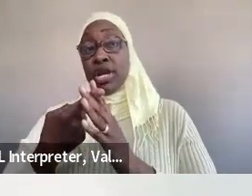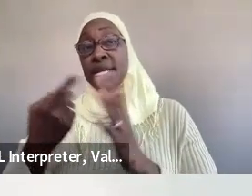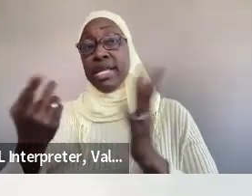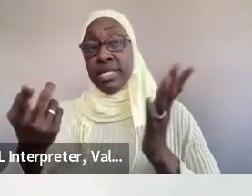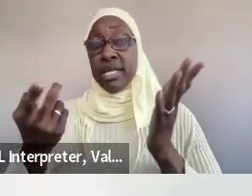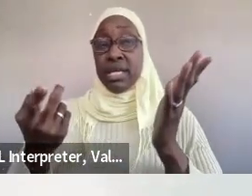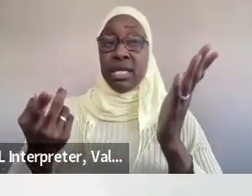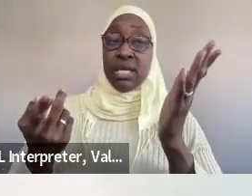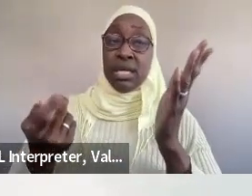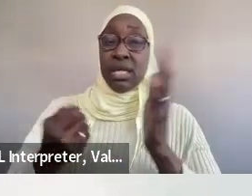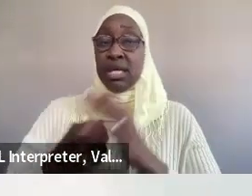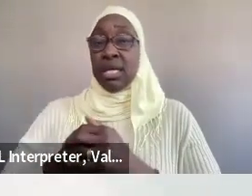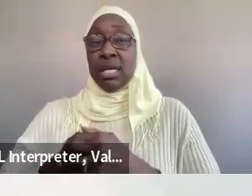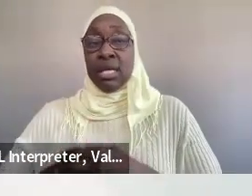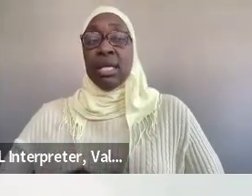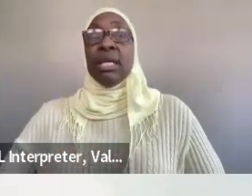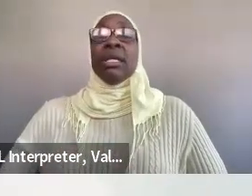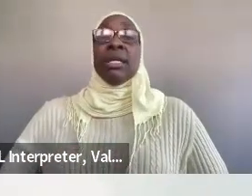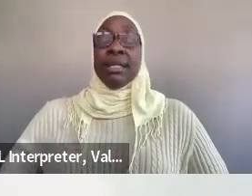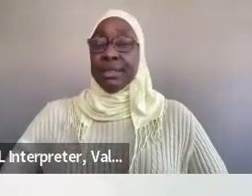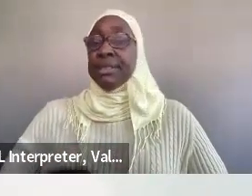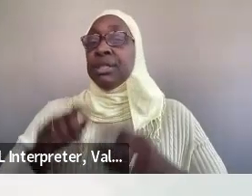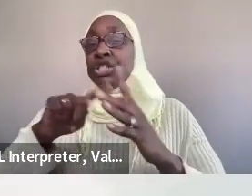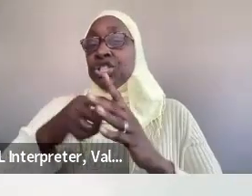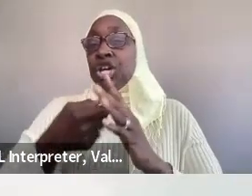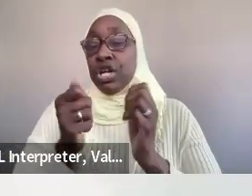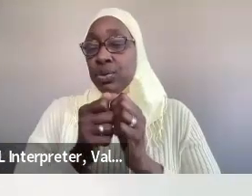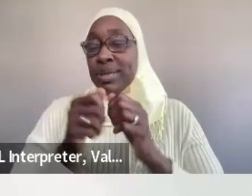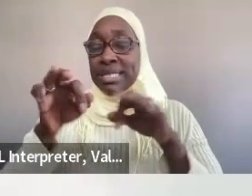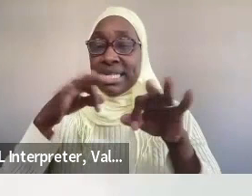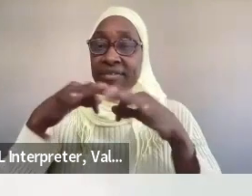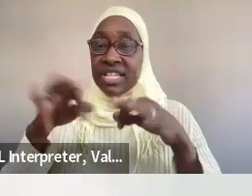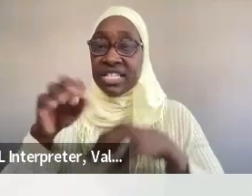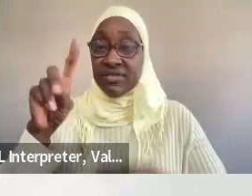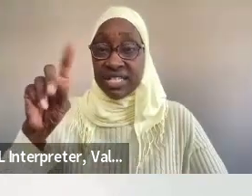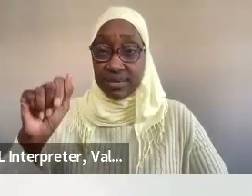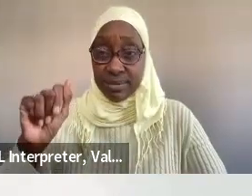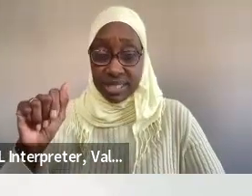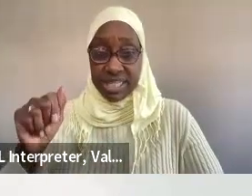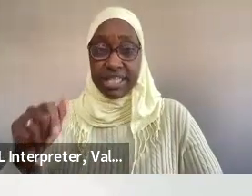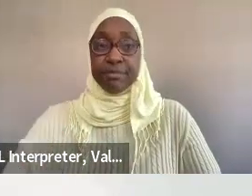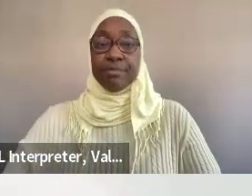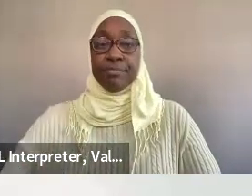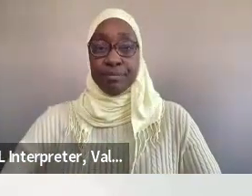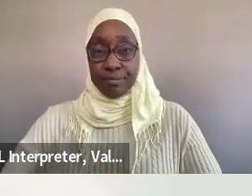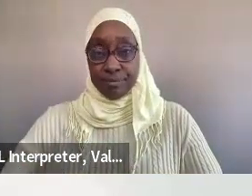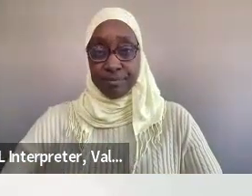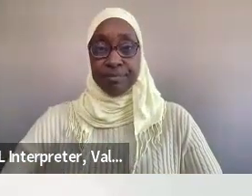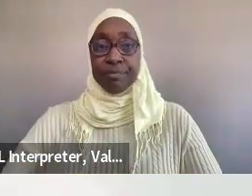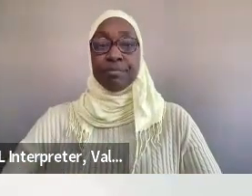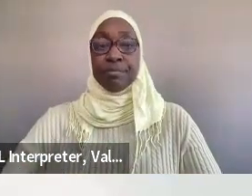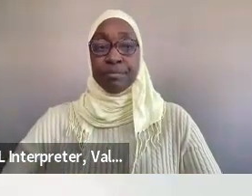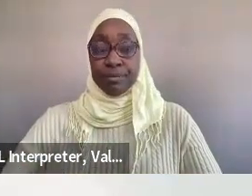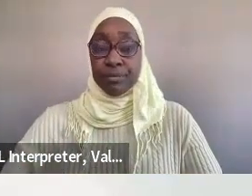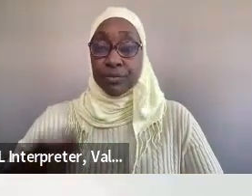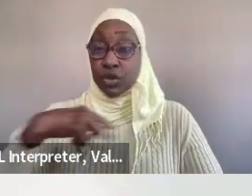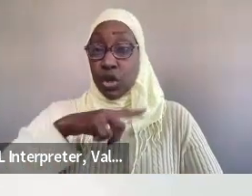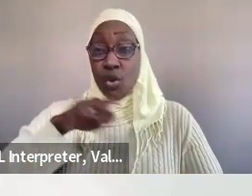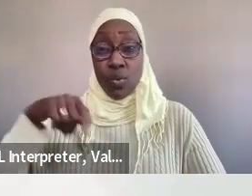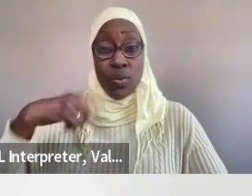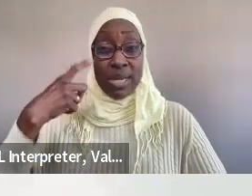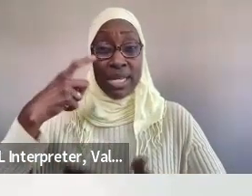disability. It can be visible or invisible. So what we realized is that people or individuals at